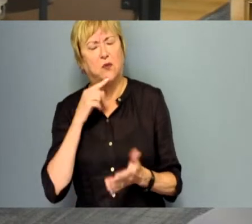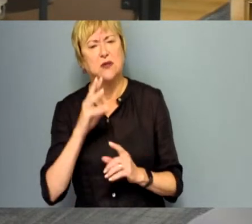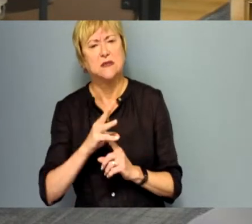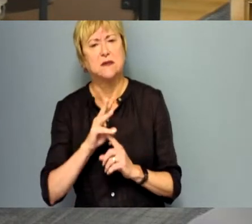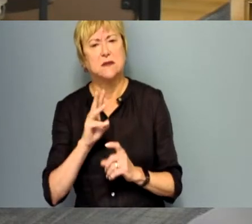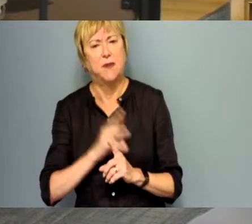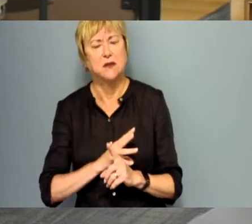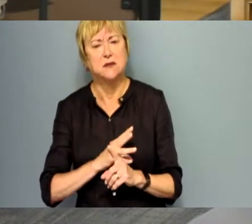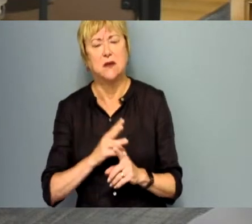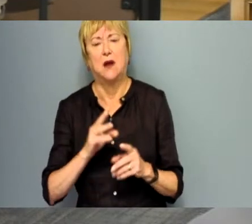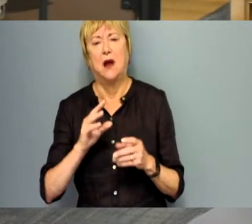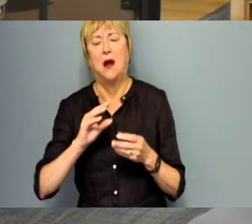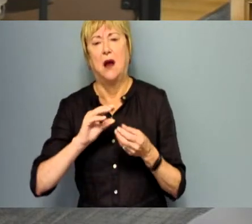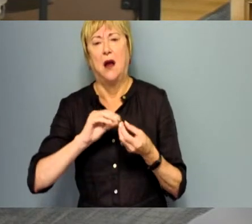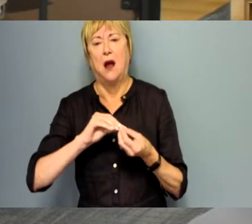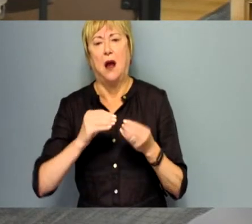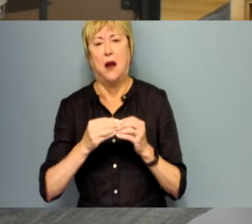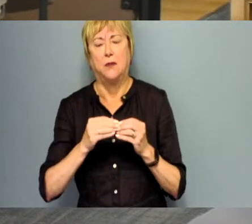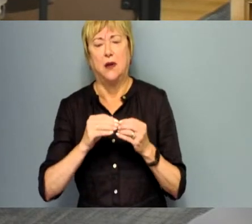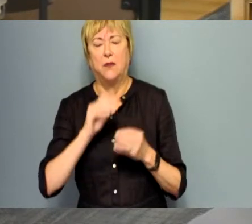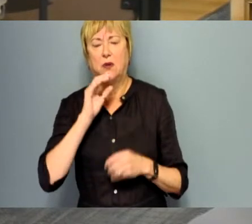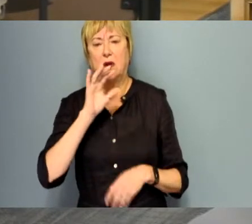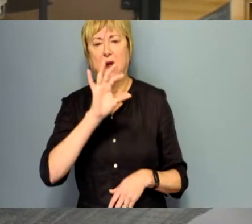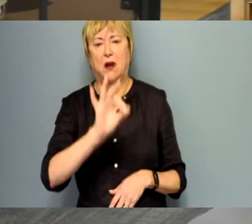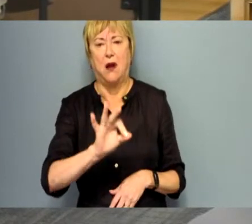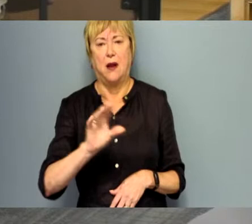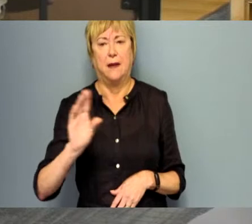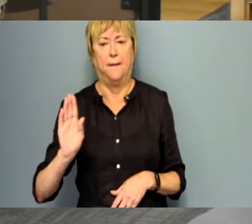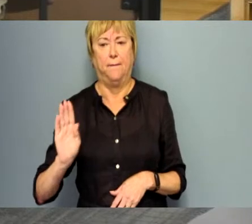Item 9B,